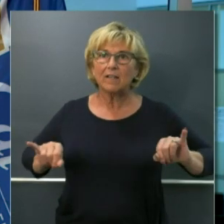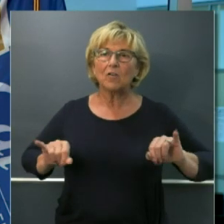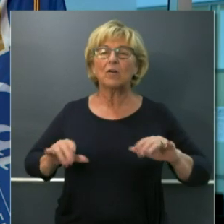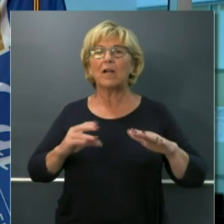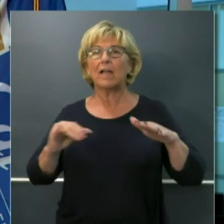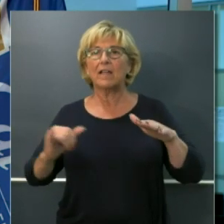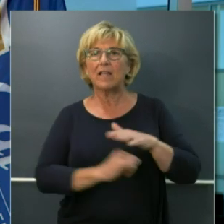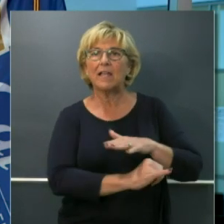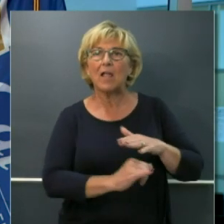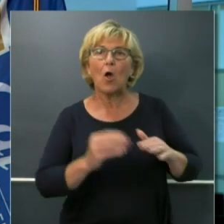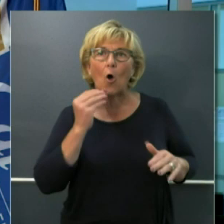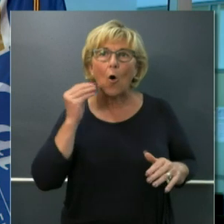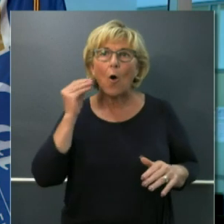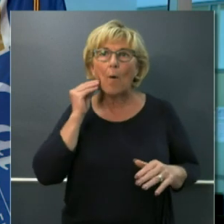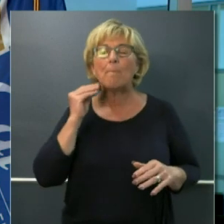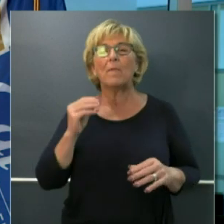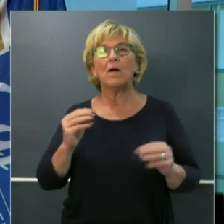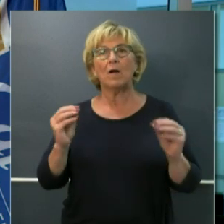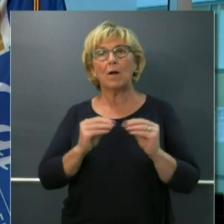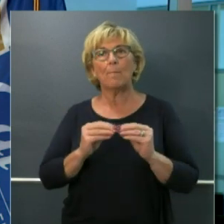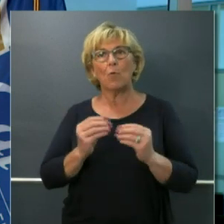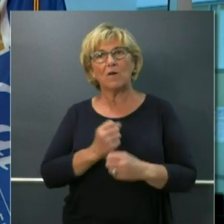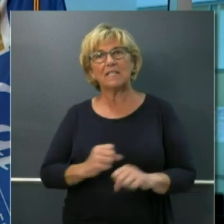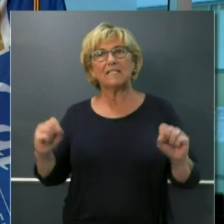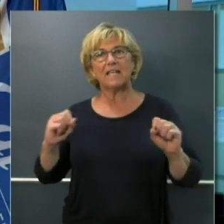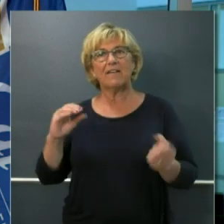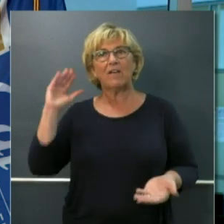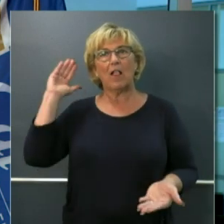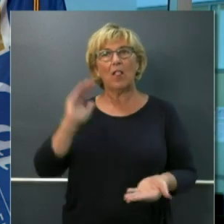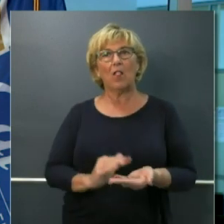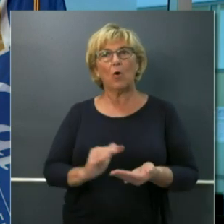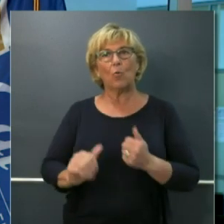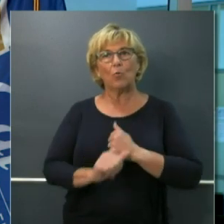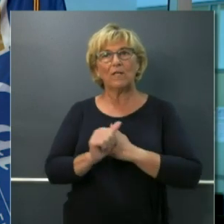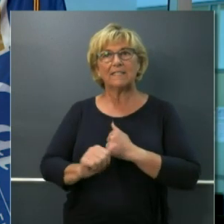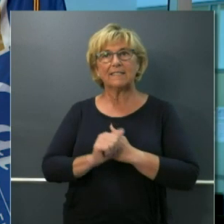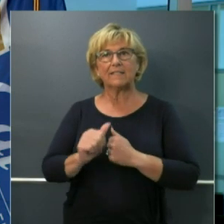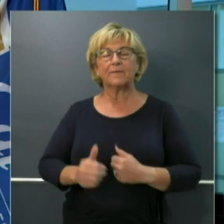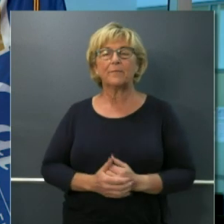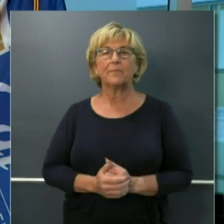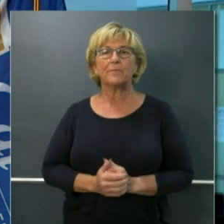keep you safer and at lower risk.